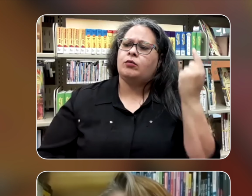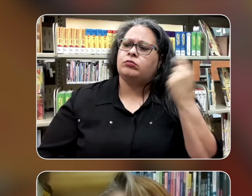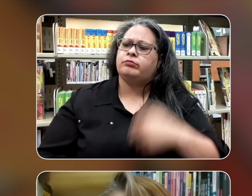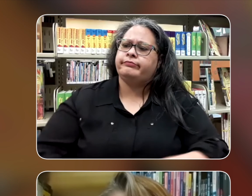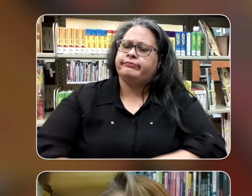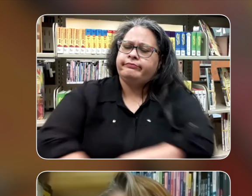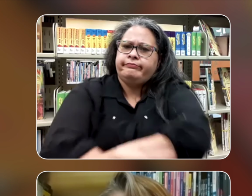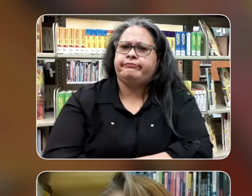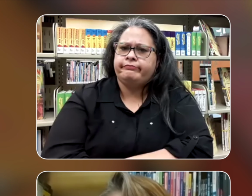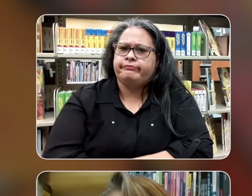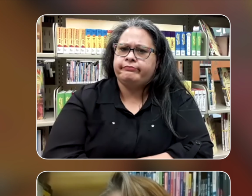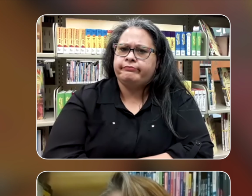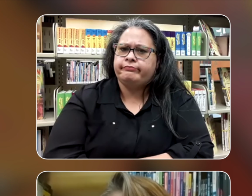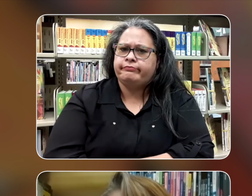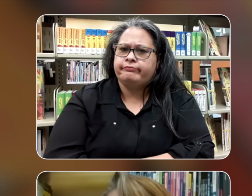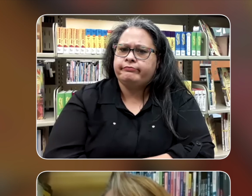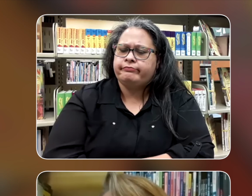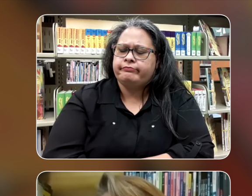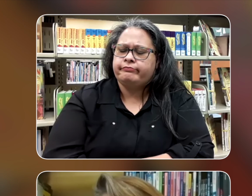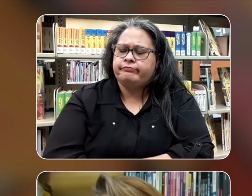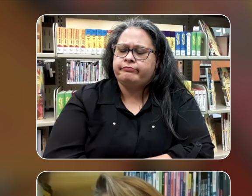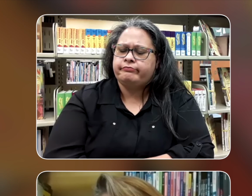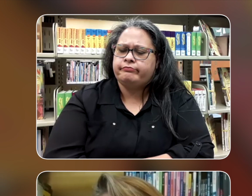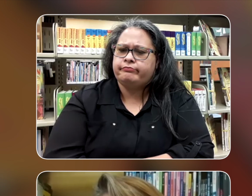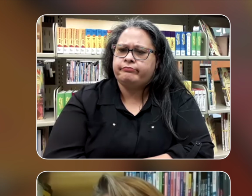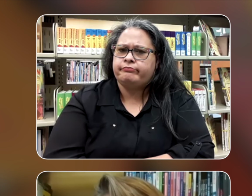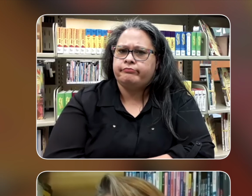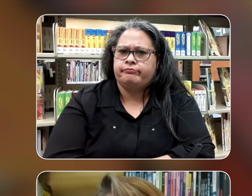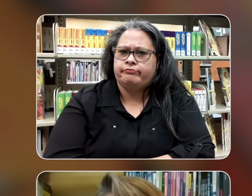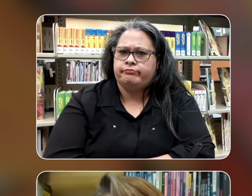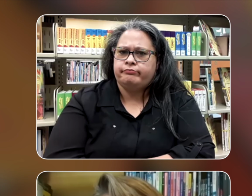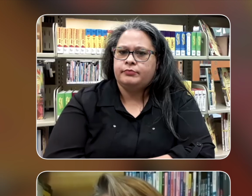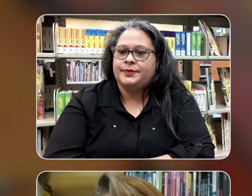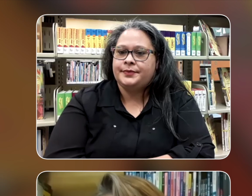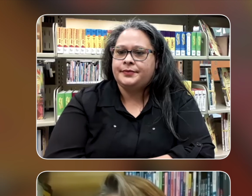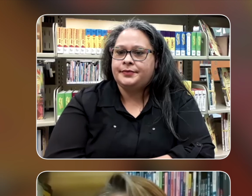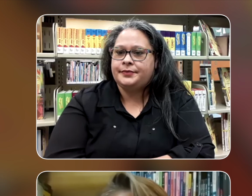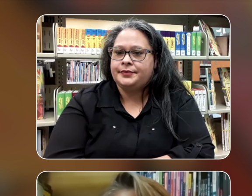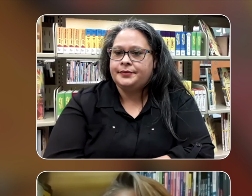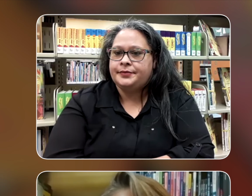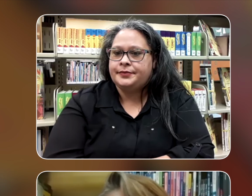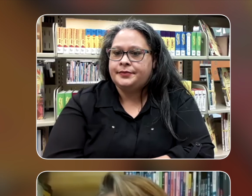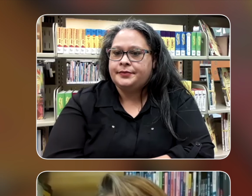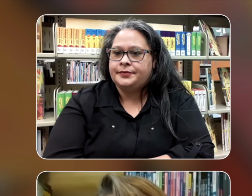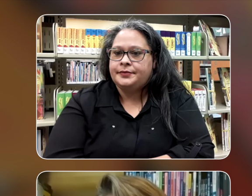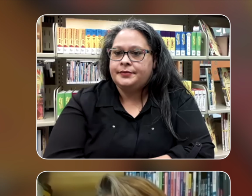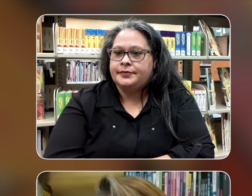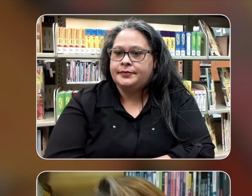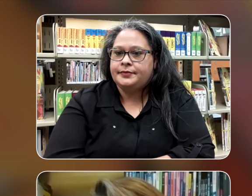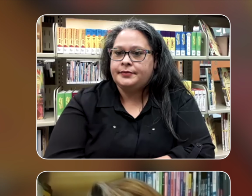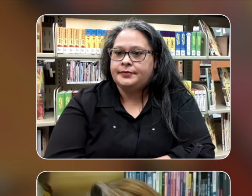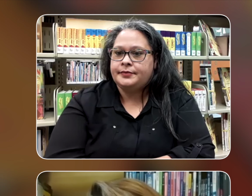Te creo. Ollie y Emma quieren jugar a los piratas, pero Noah quiere jugar al fútbol. ¿Por qué no